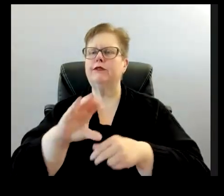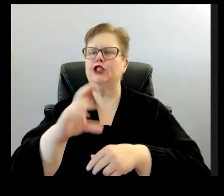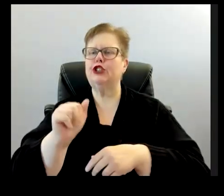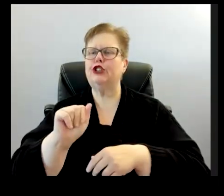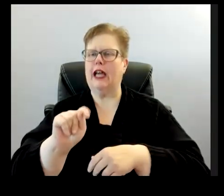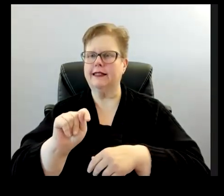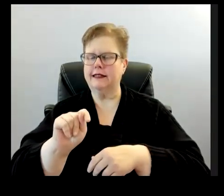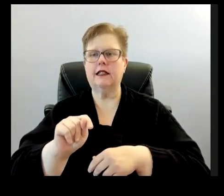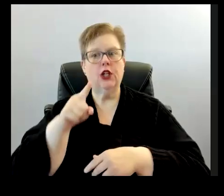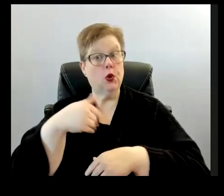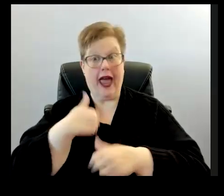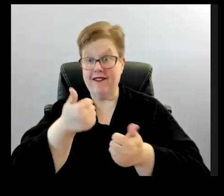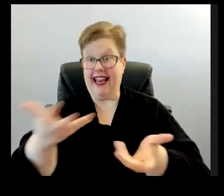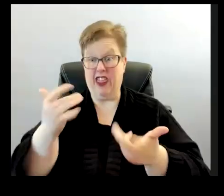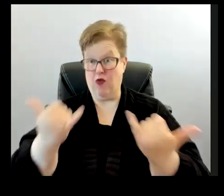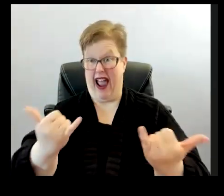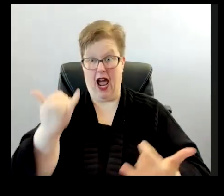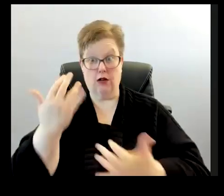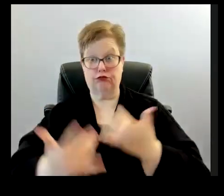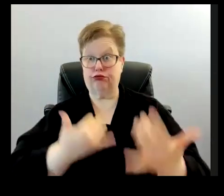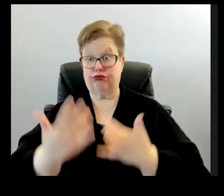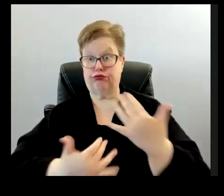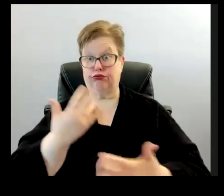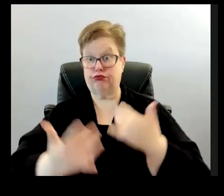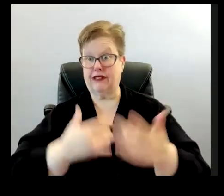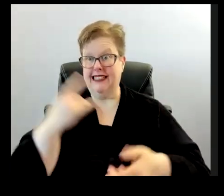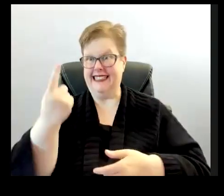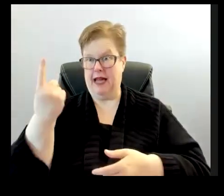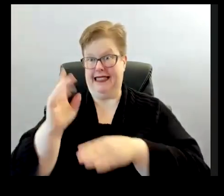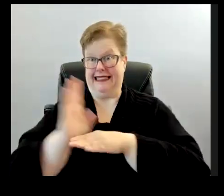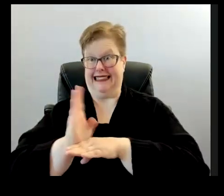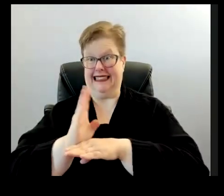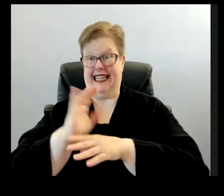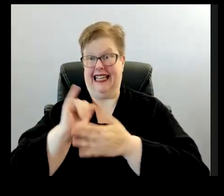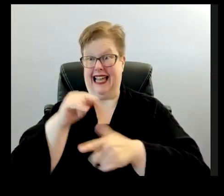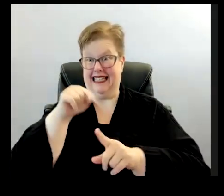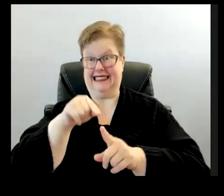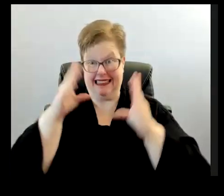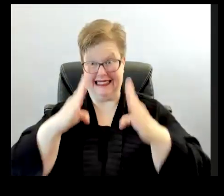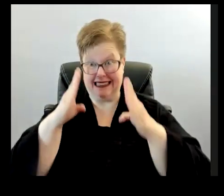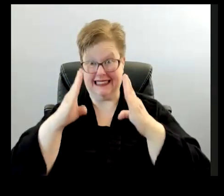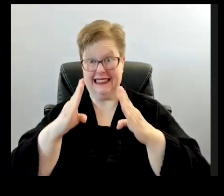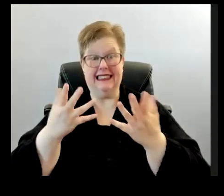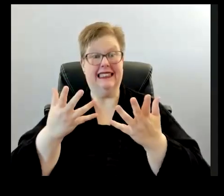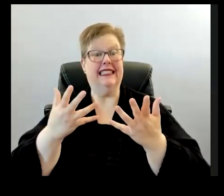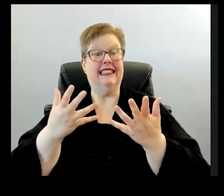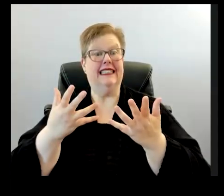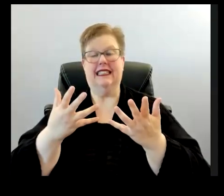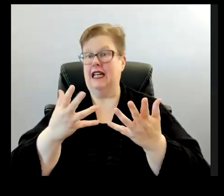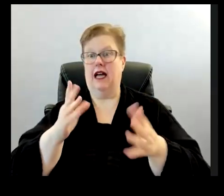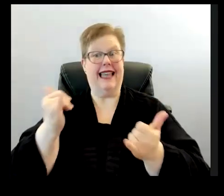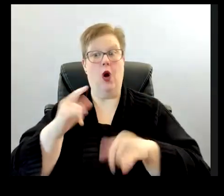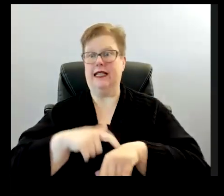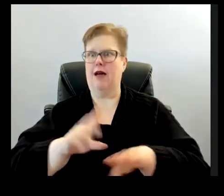have anything on high heat for you right now? Something where it is pedal to the metal